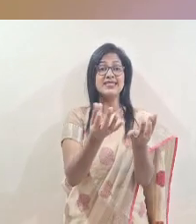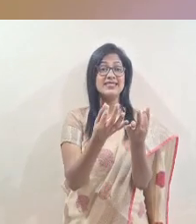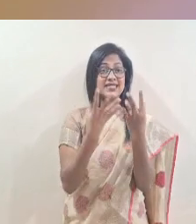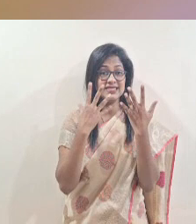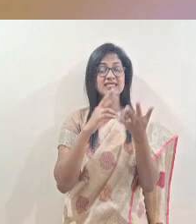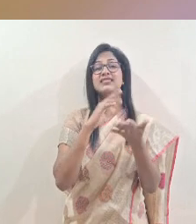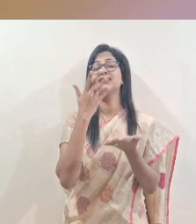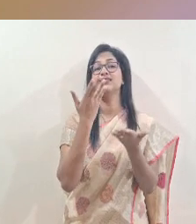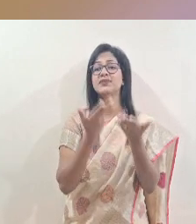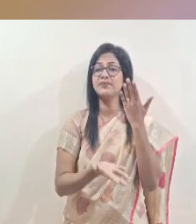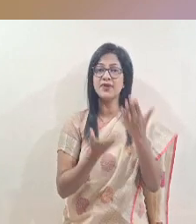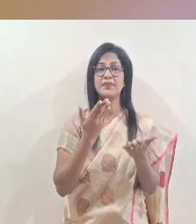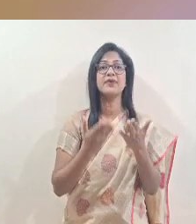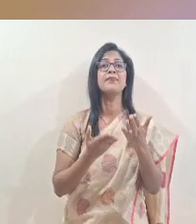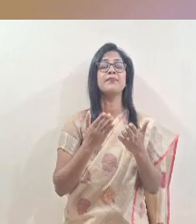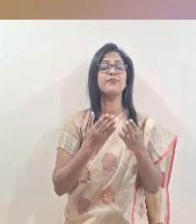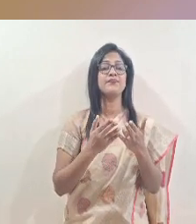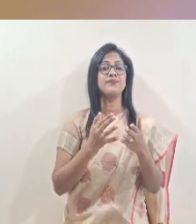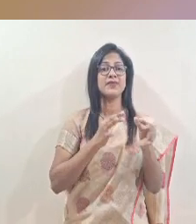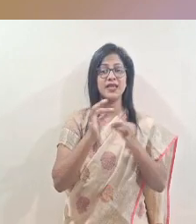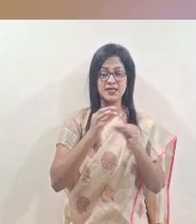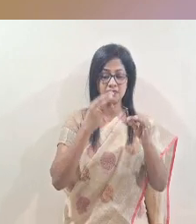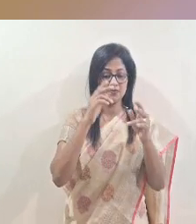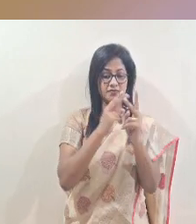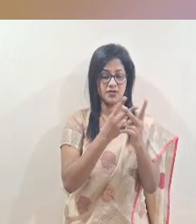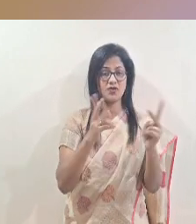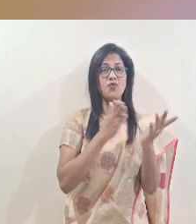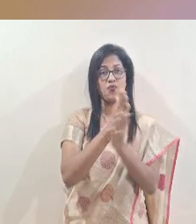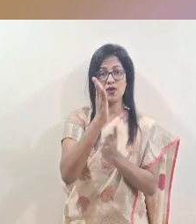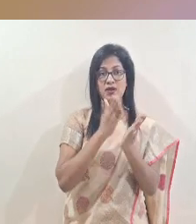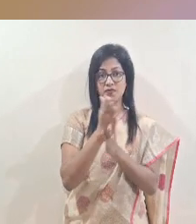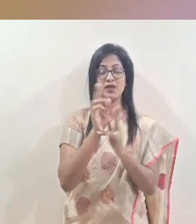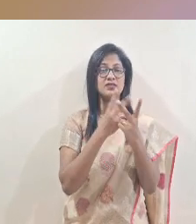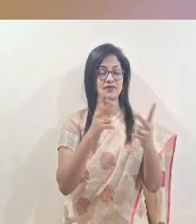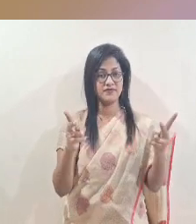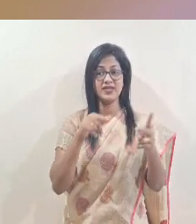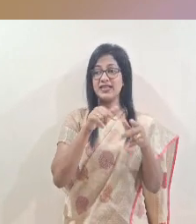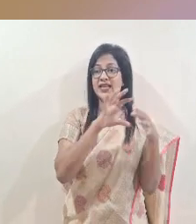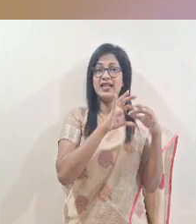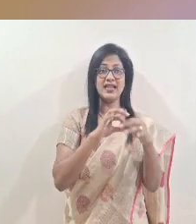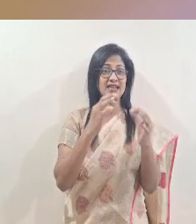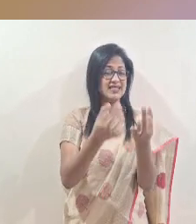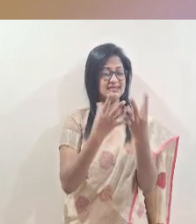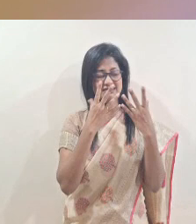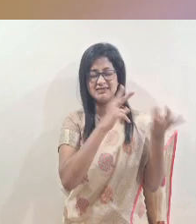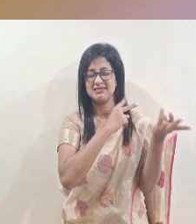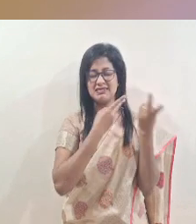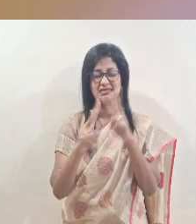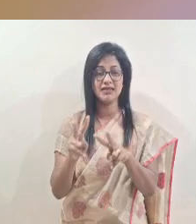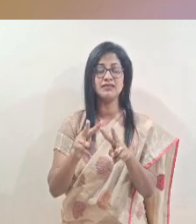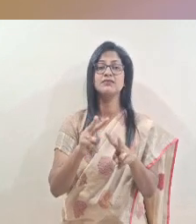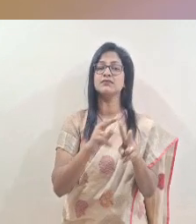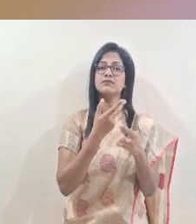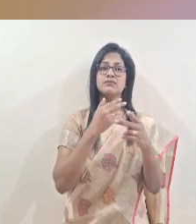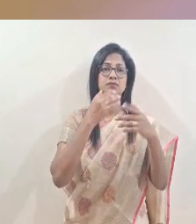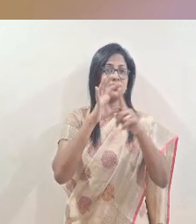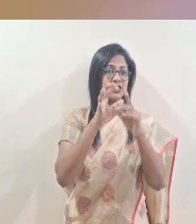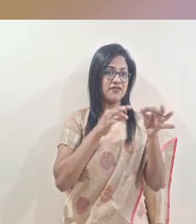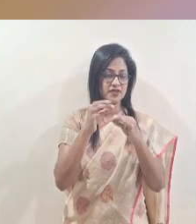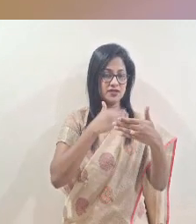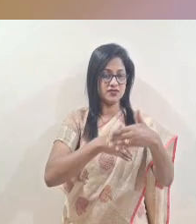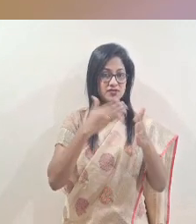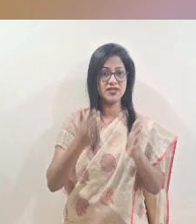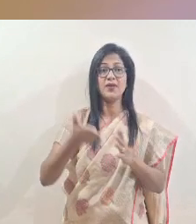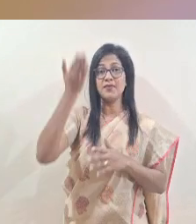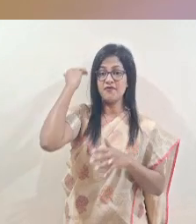resilience could be defined in different ways. There are a number of definitions for resilience, and it was initially introduced in the field